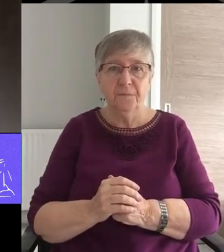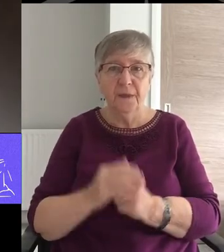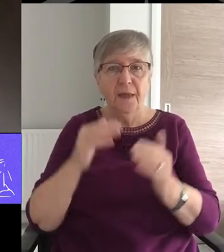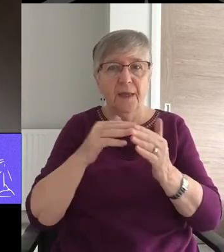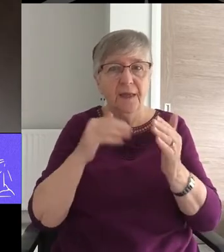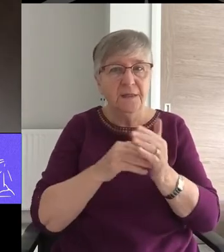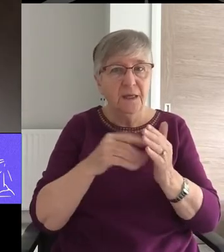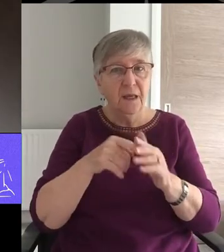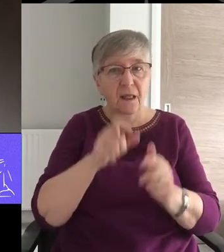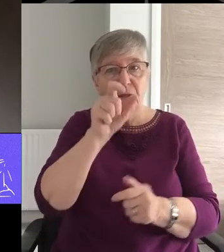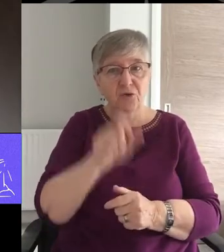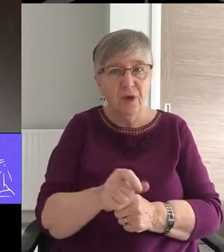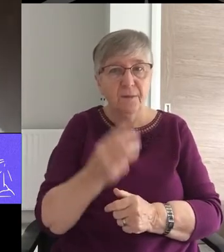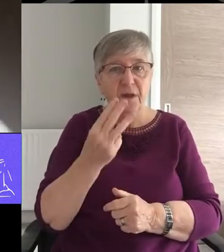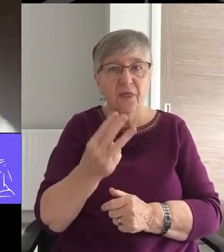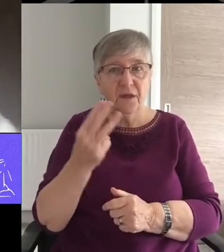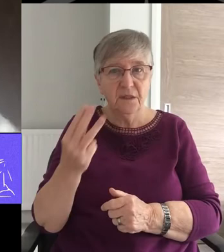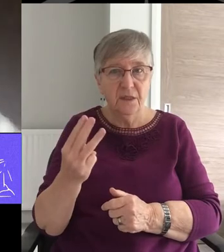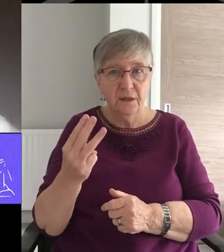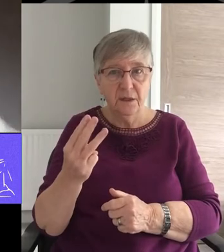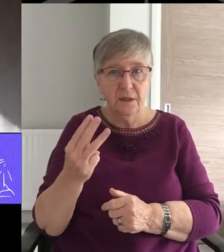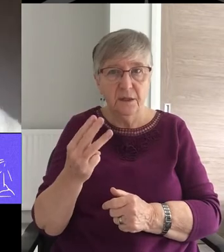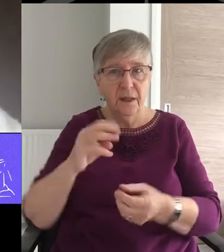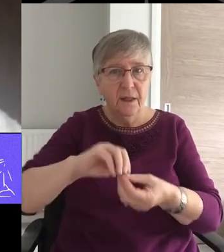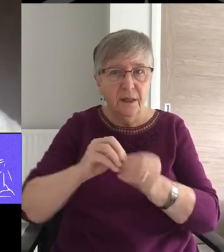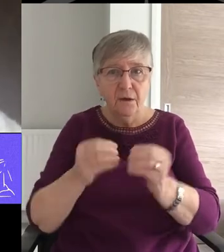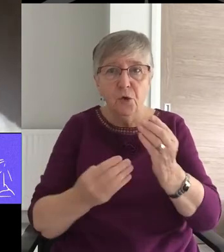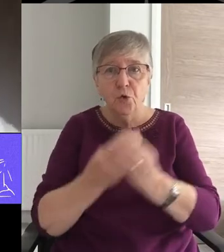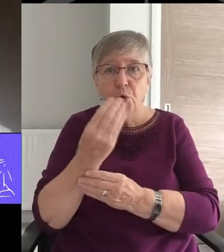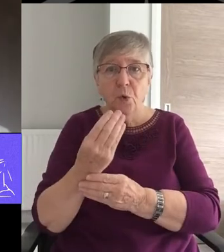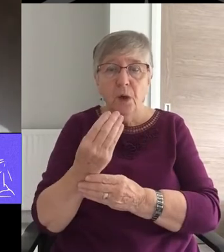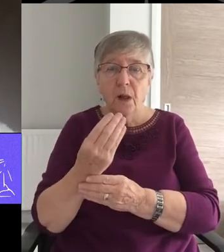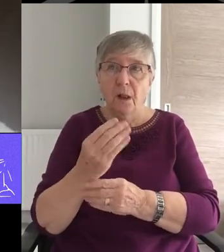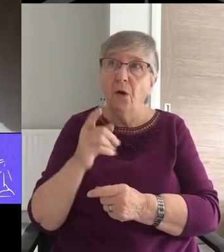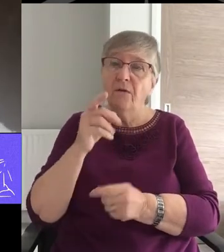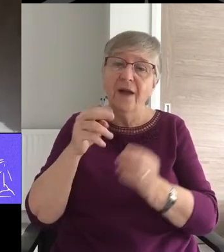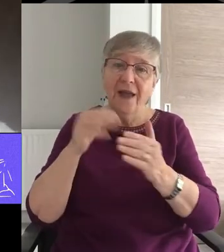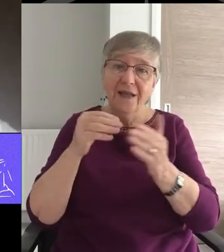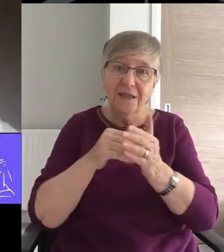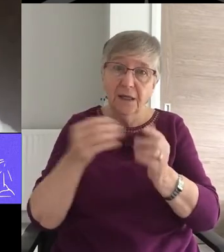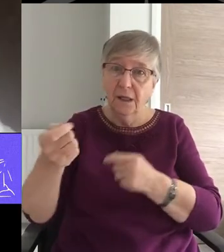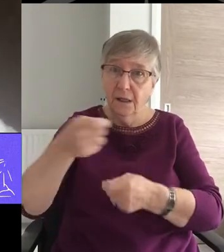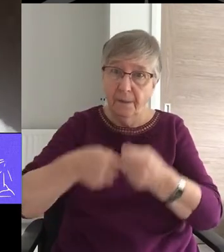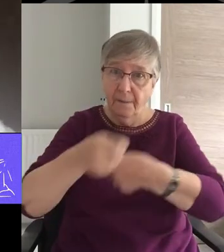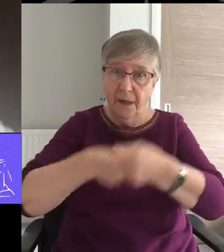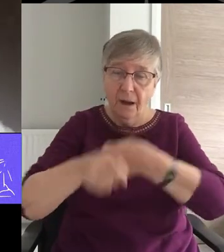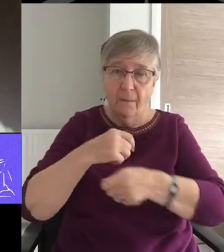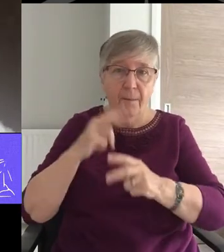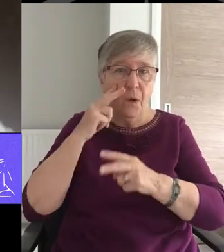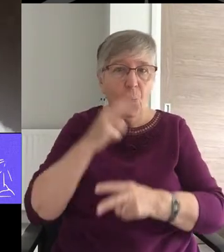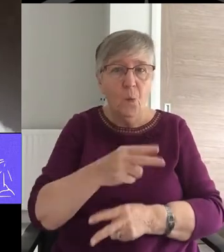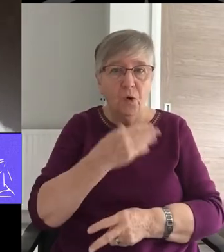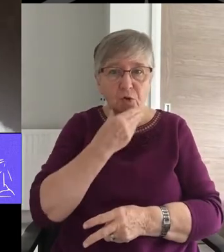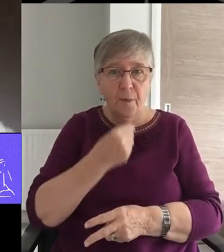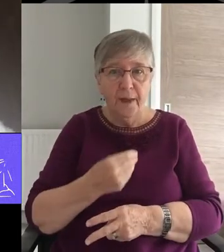1. Ezekiel chapter 33, the renewal of Ezekiel's call as watchman.